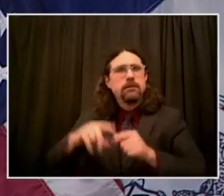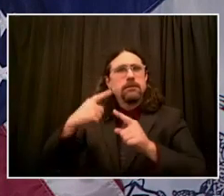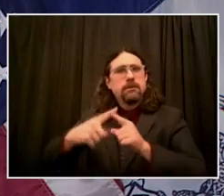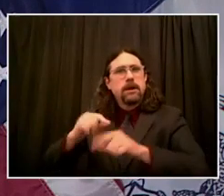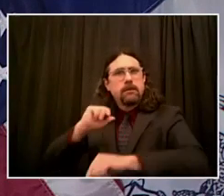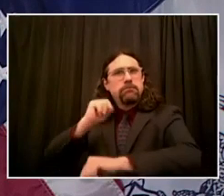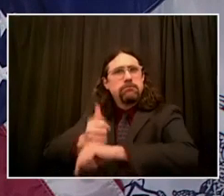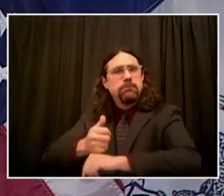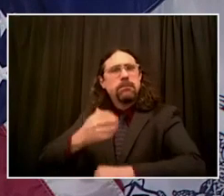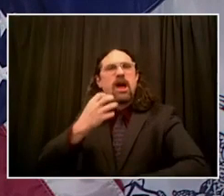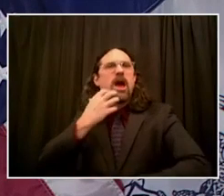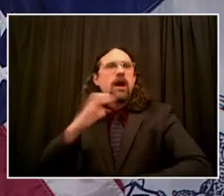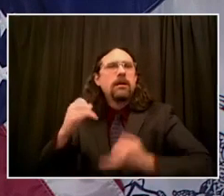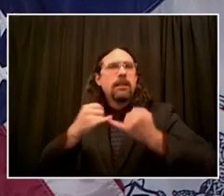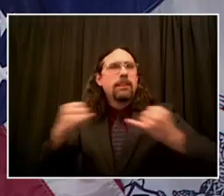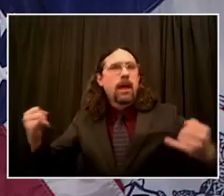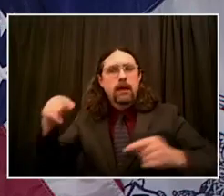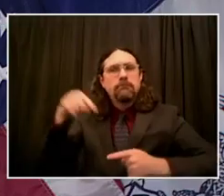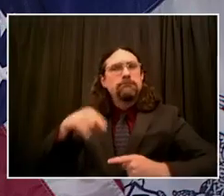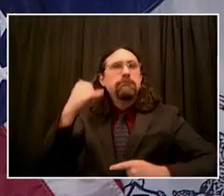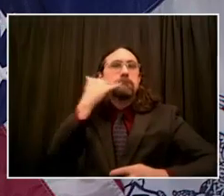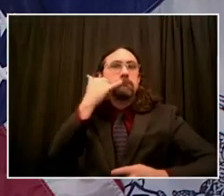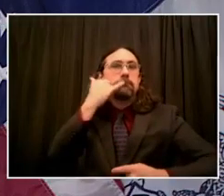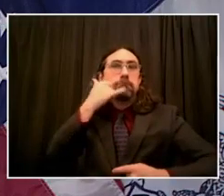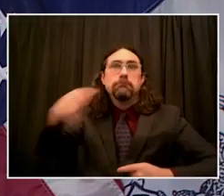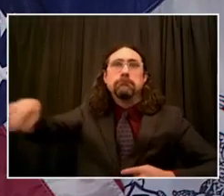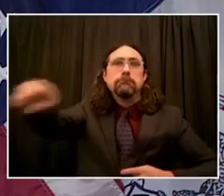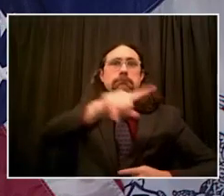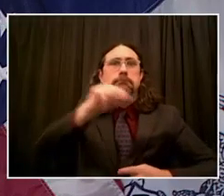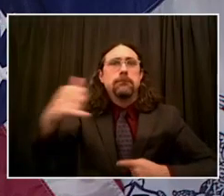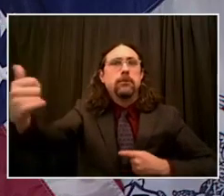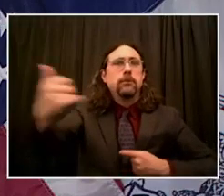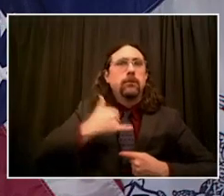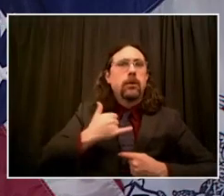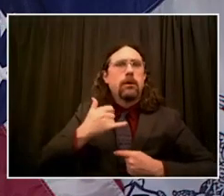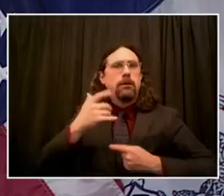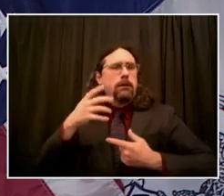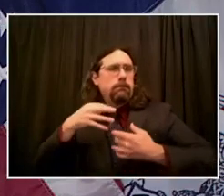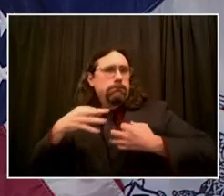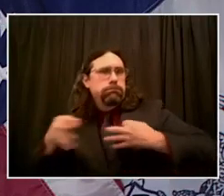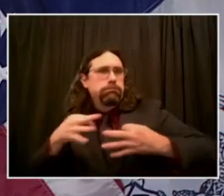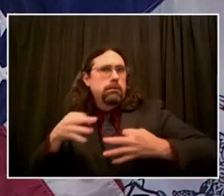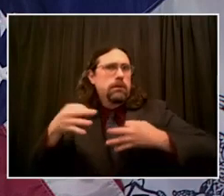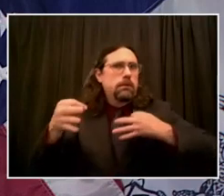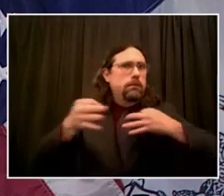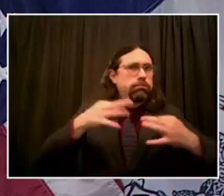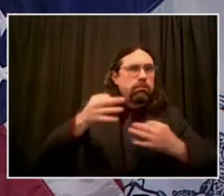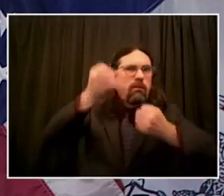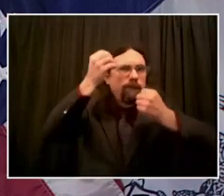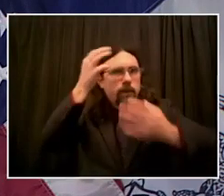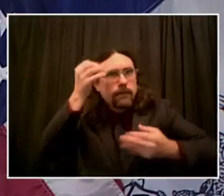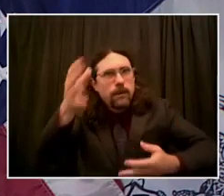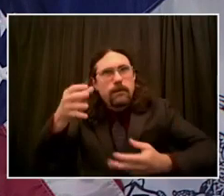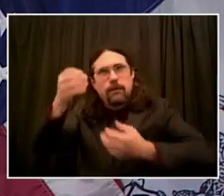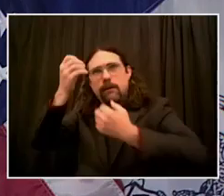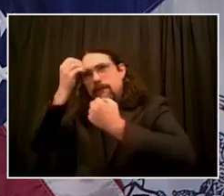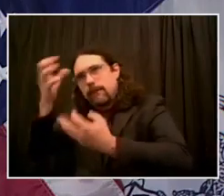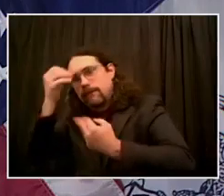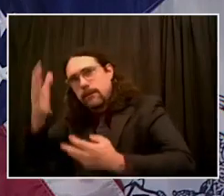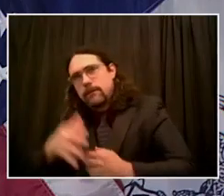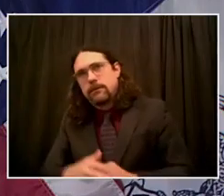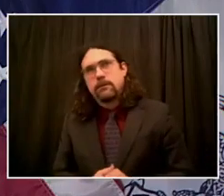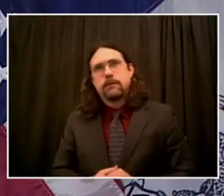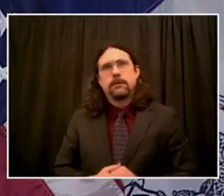make things work. We are training a group of small business advocates and compliance units to go out and work with the